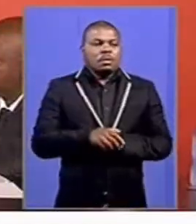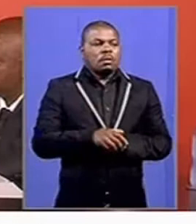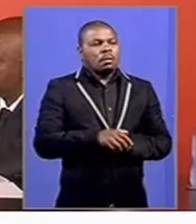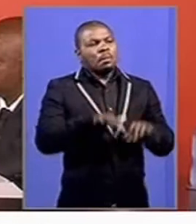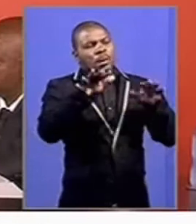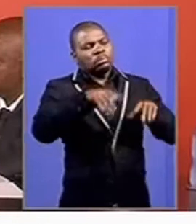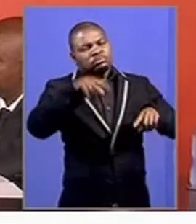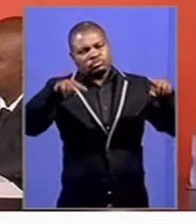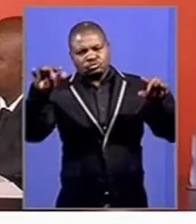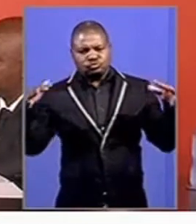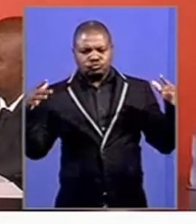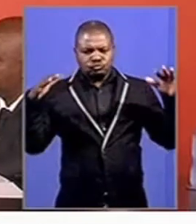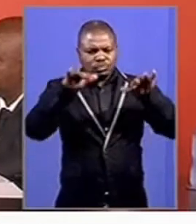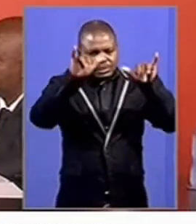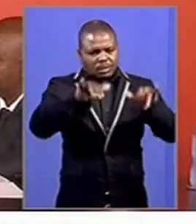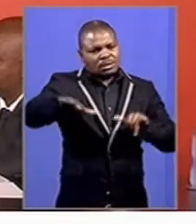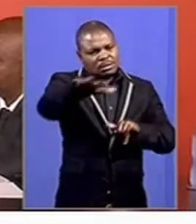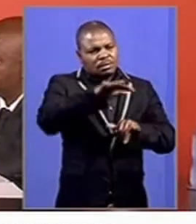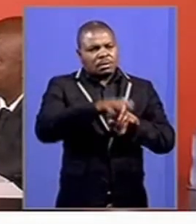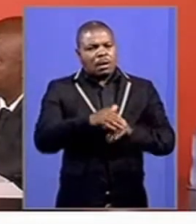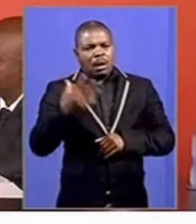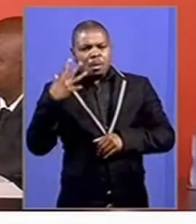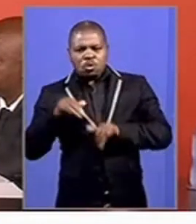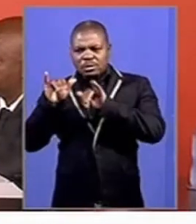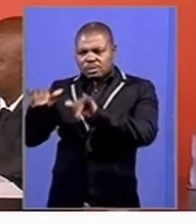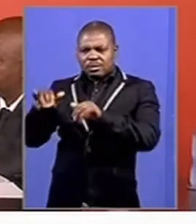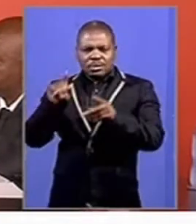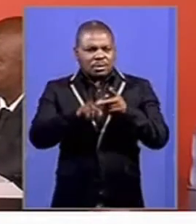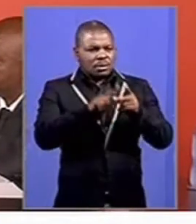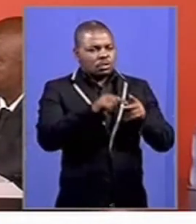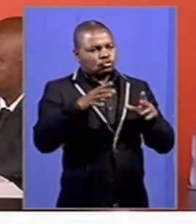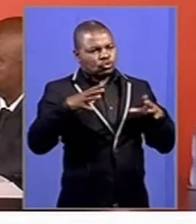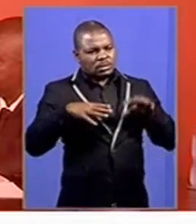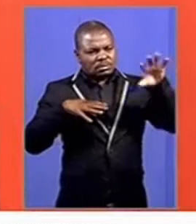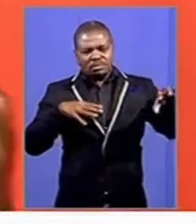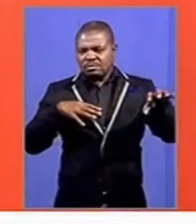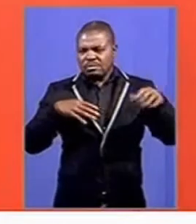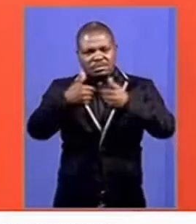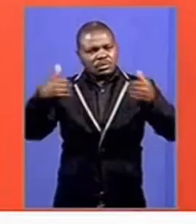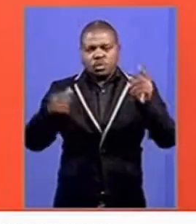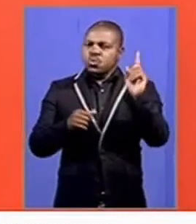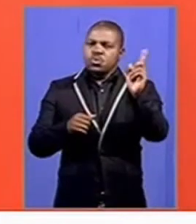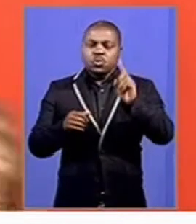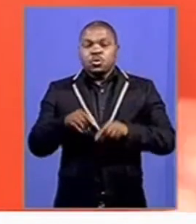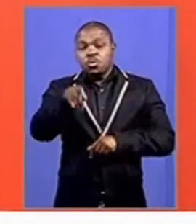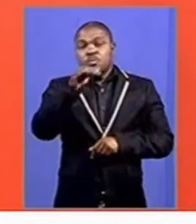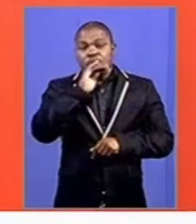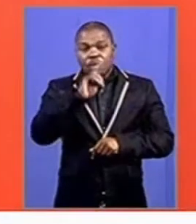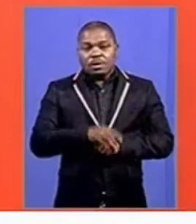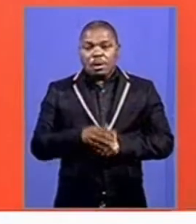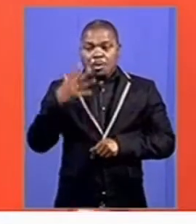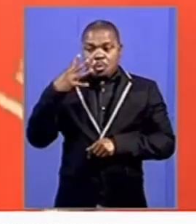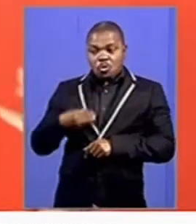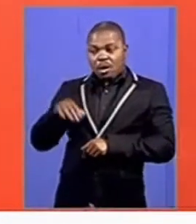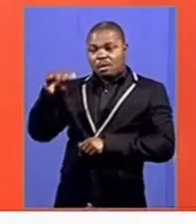human settlement. There shouldn't be settlement for the poor and settlement for the rich, because you know what it means when it says settlement for the